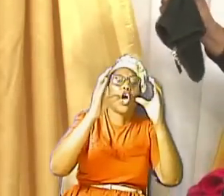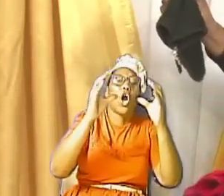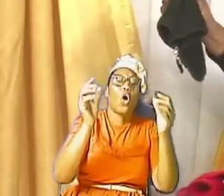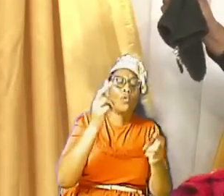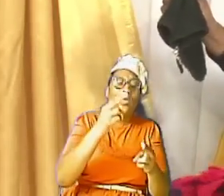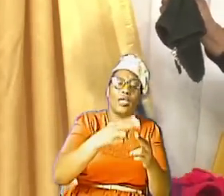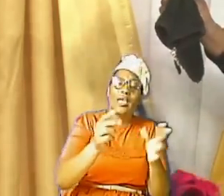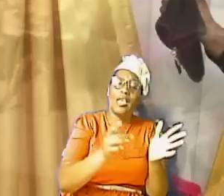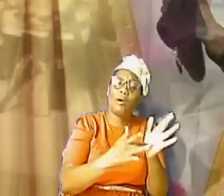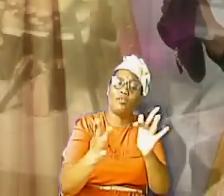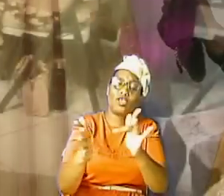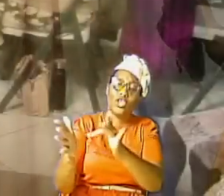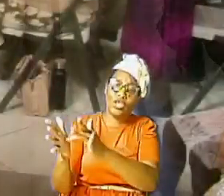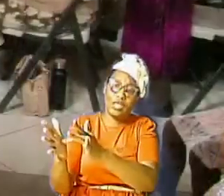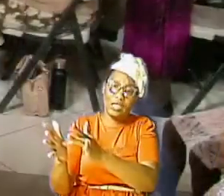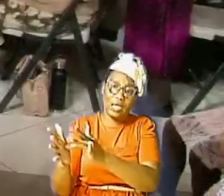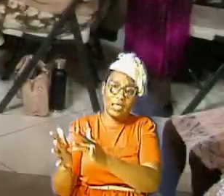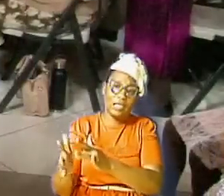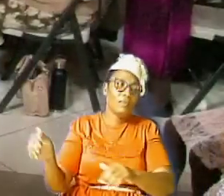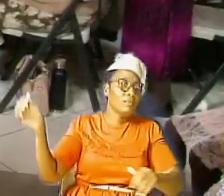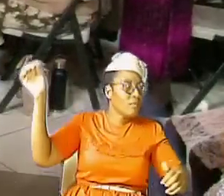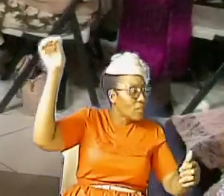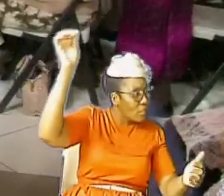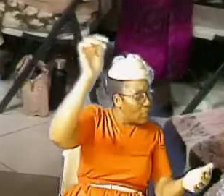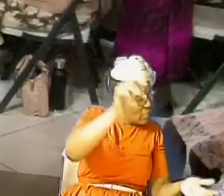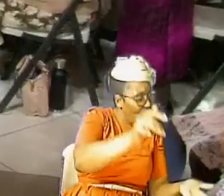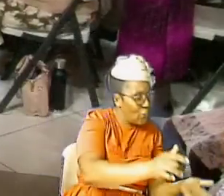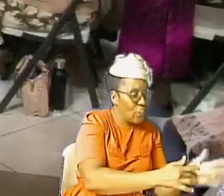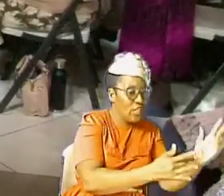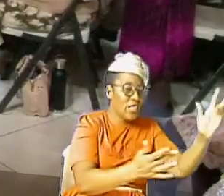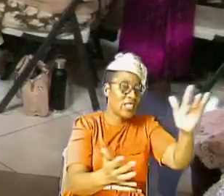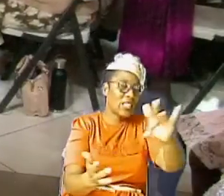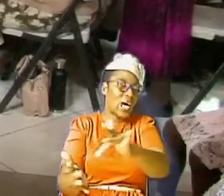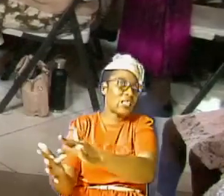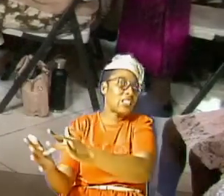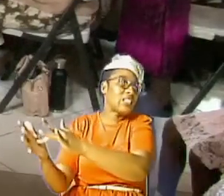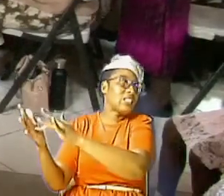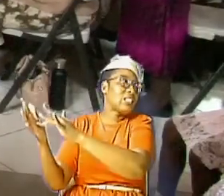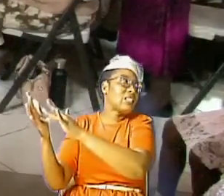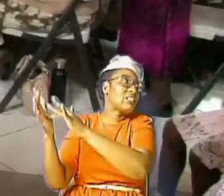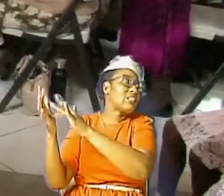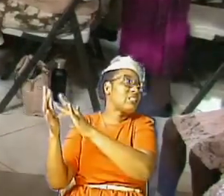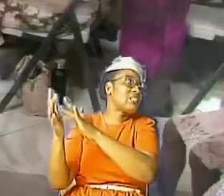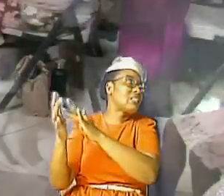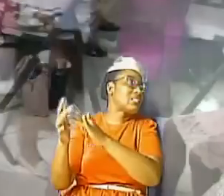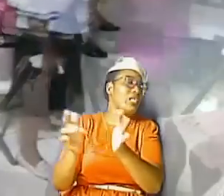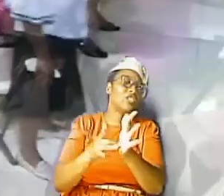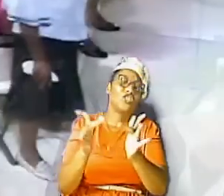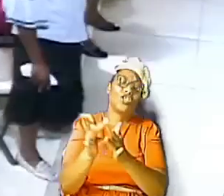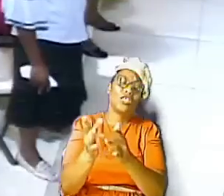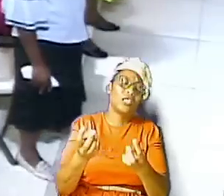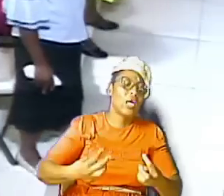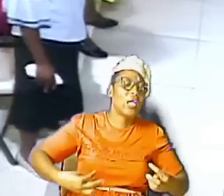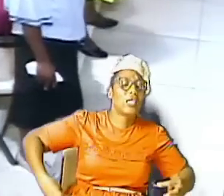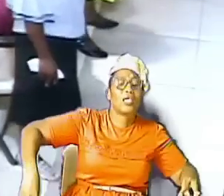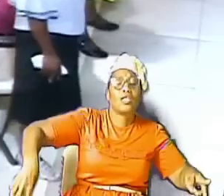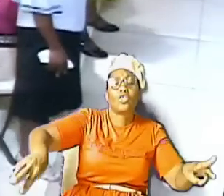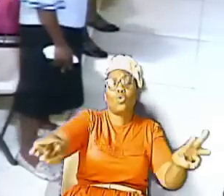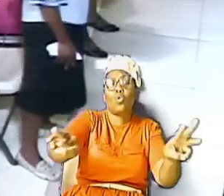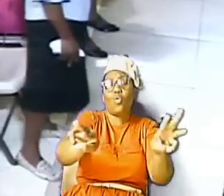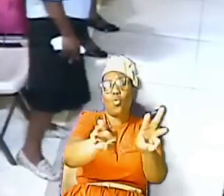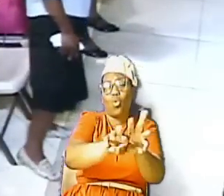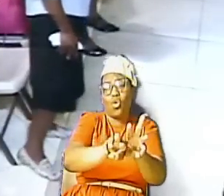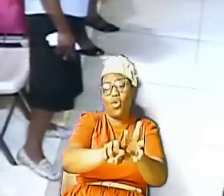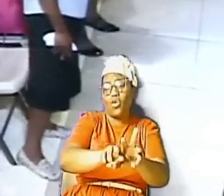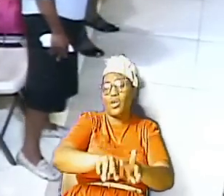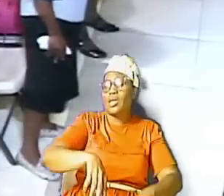his name, somebody. Shout his name, child of God. He's worthy. He is